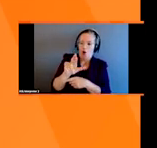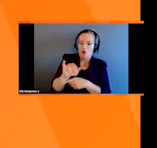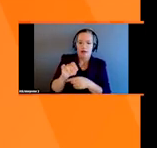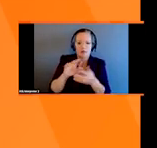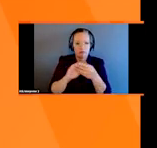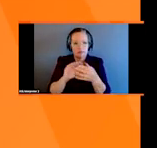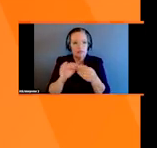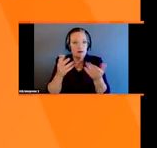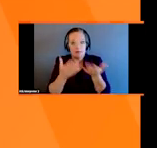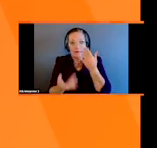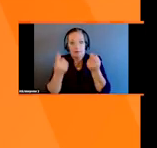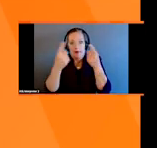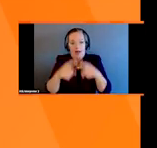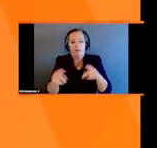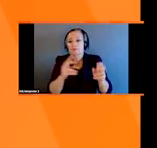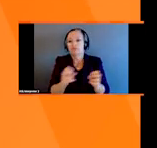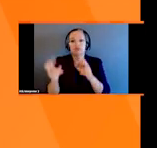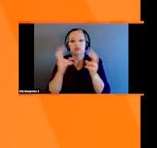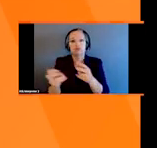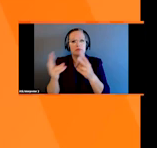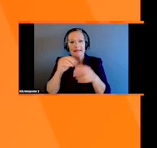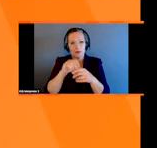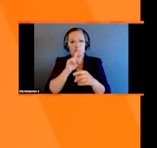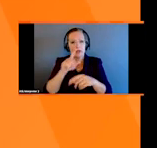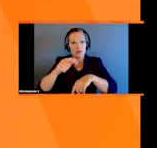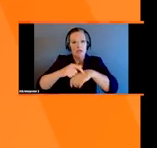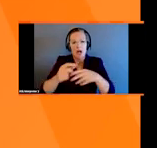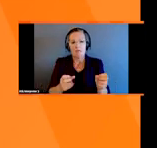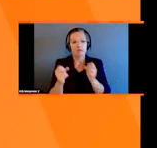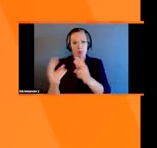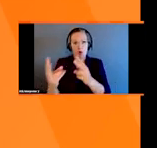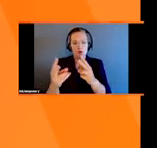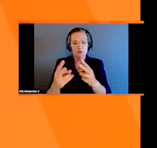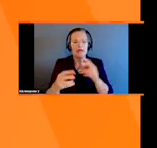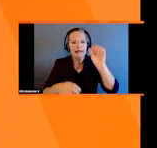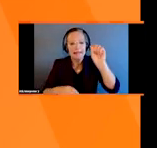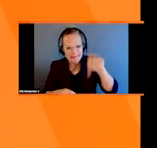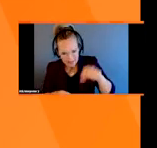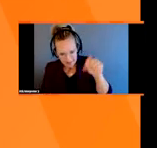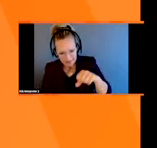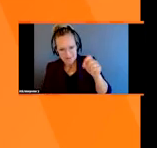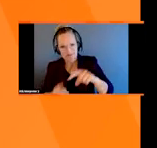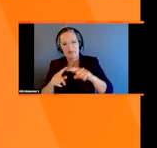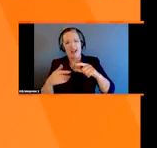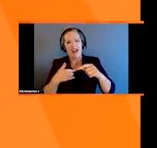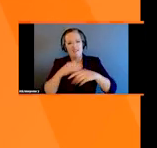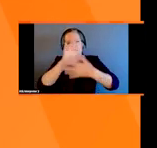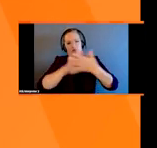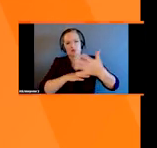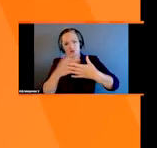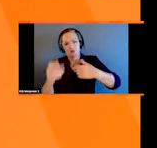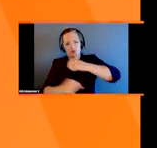happens that you can just get out. That adds to the flavor. It shouldn't be what we're counting on.